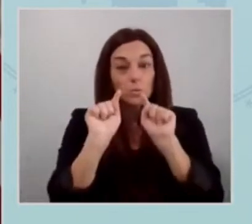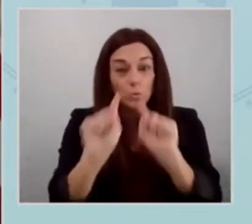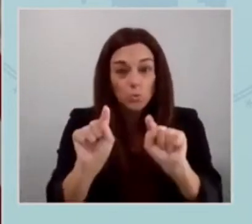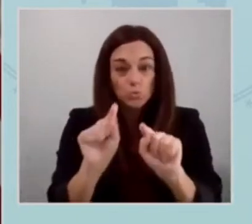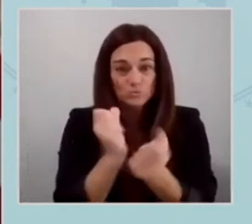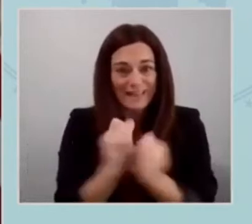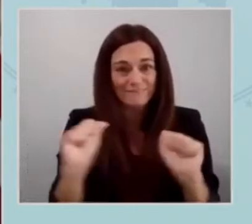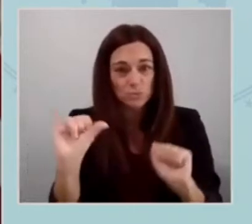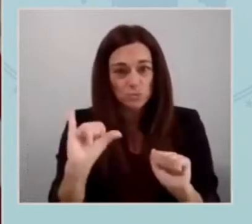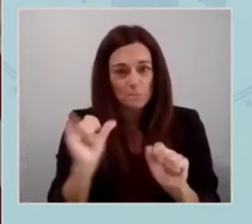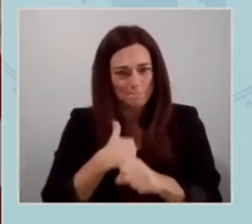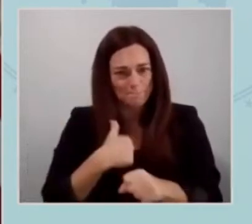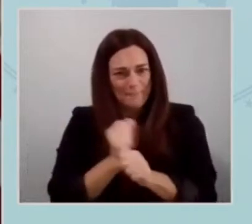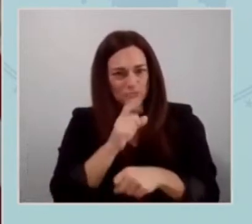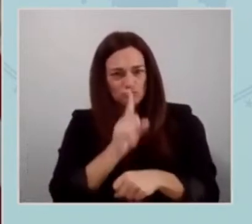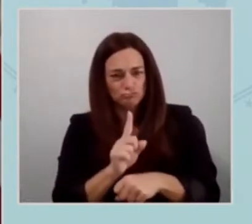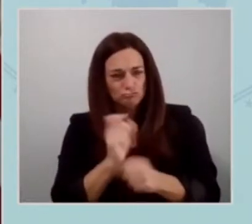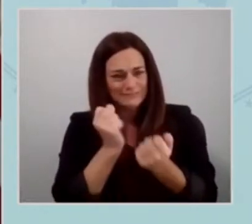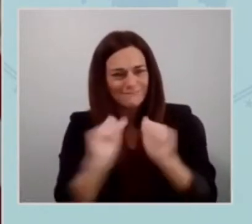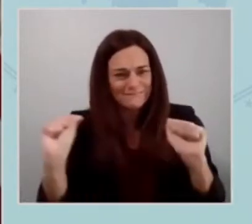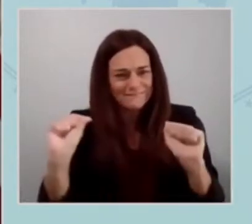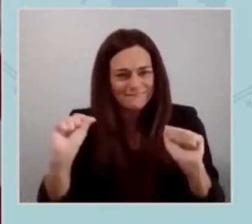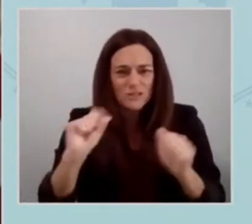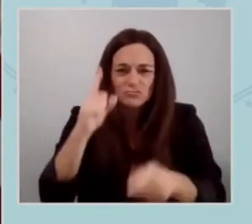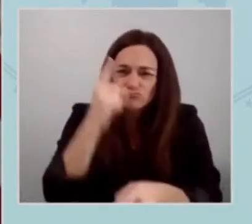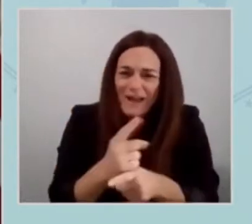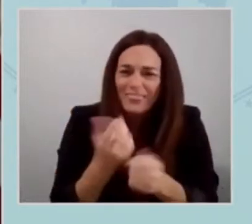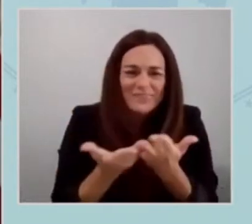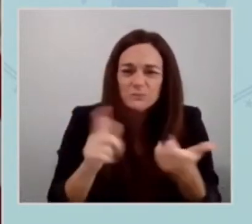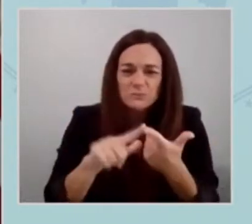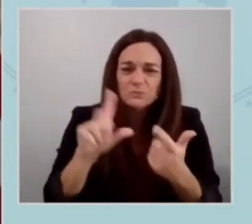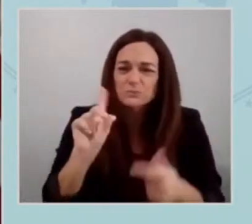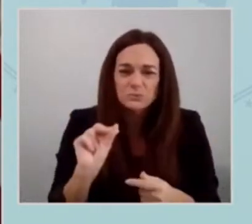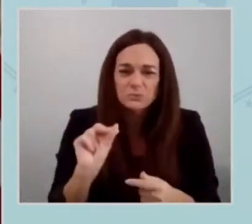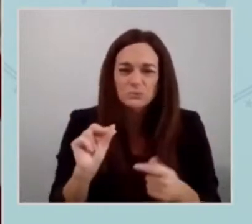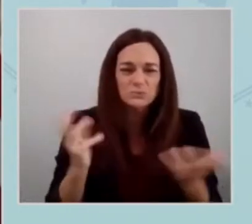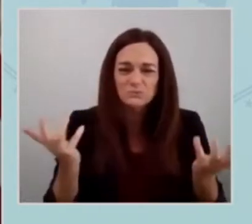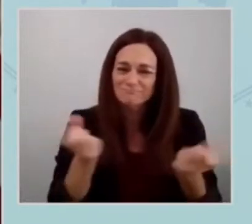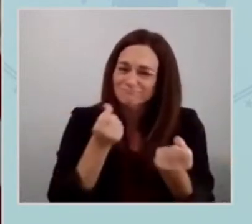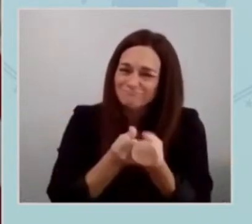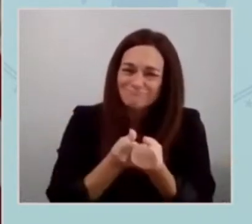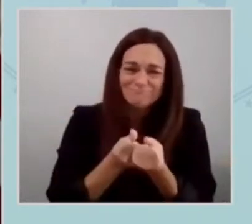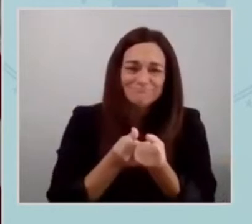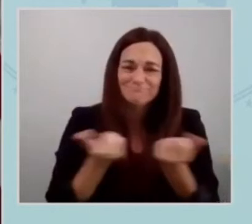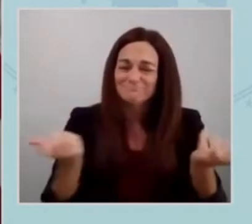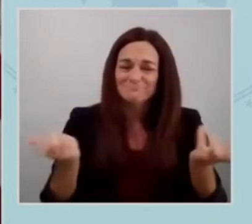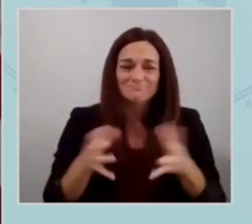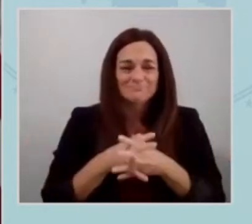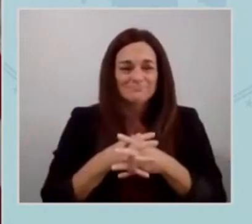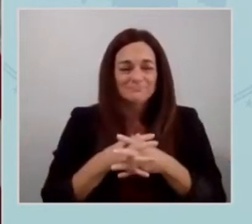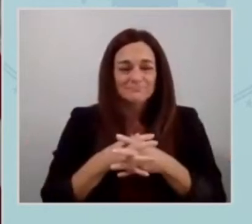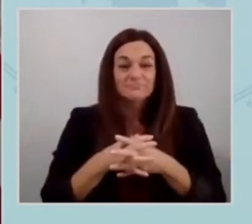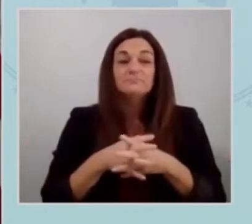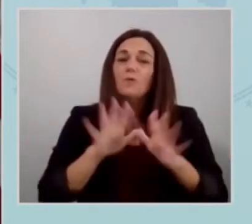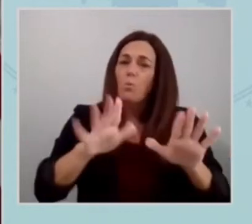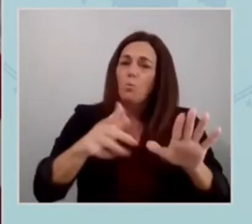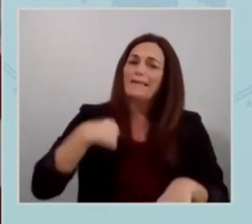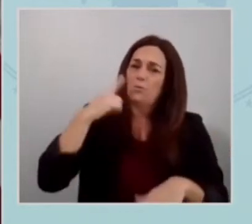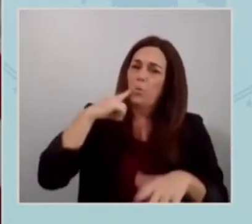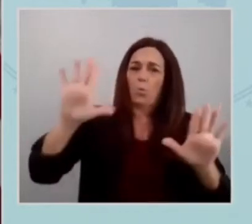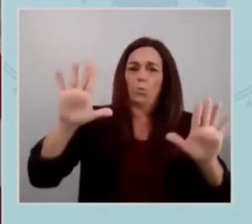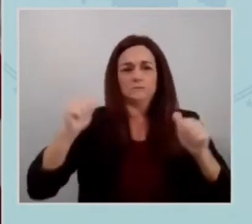about me being safe. It's about me making sure that you're safe. It's a patriotic thing to do. It really